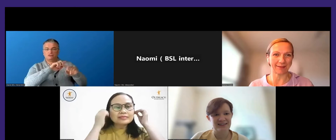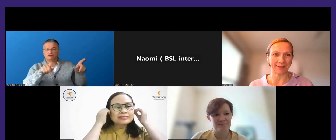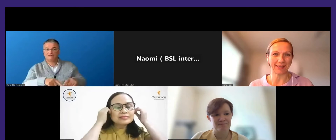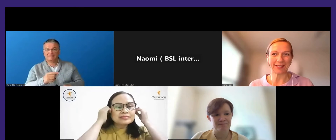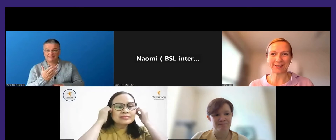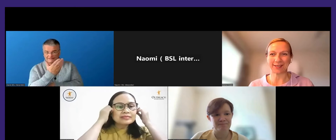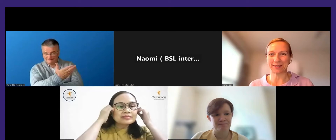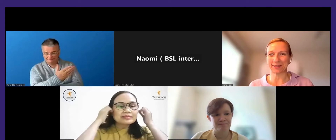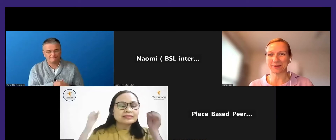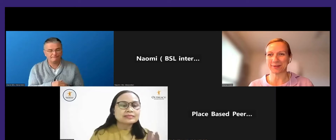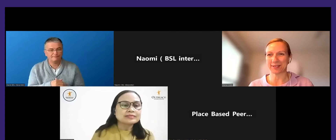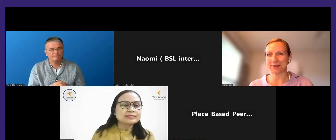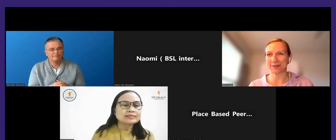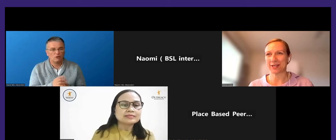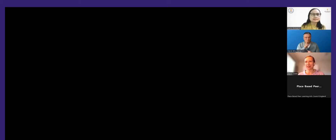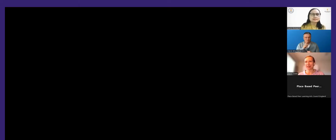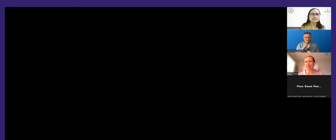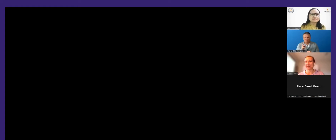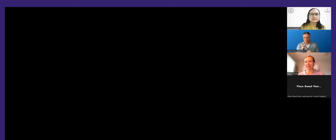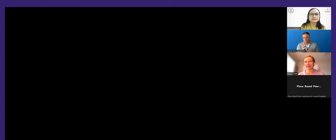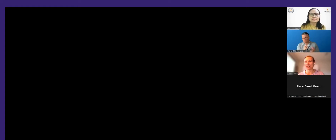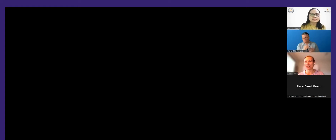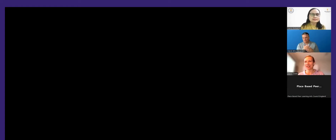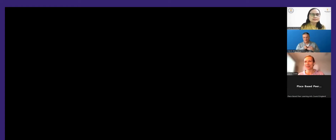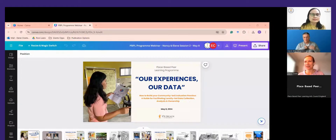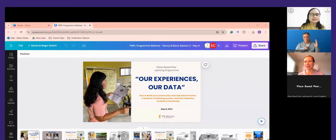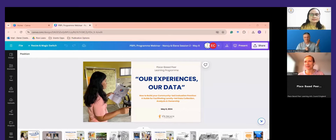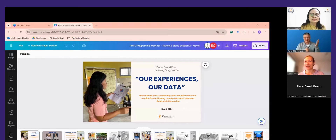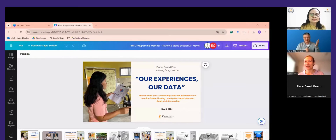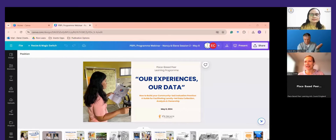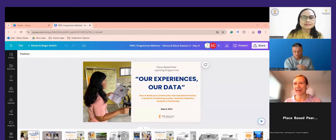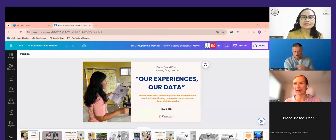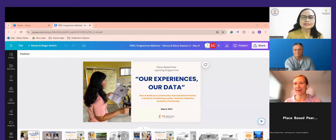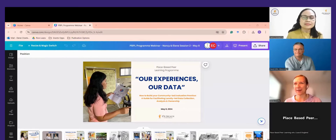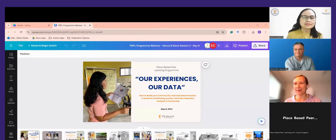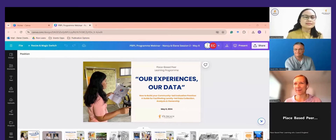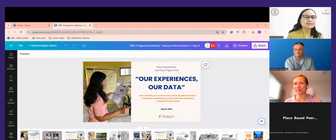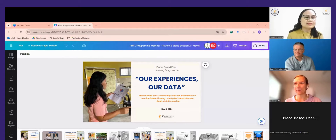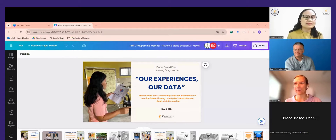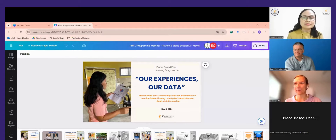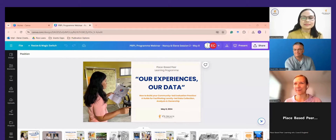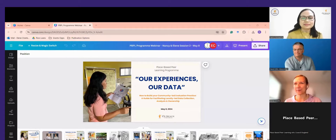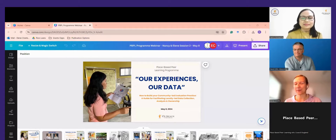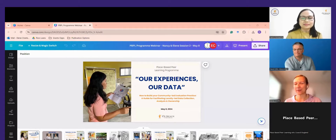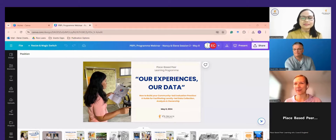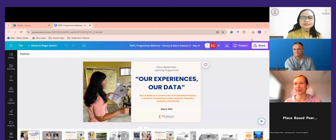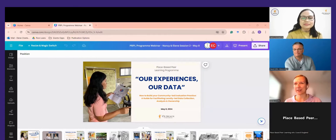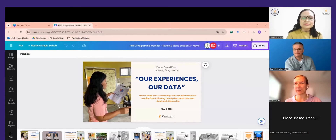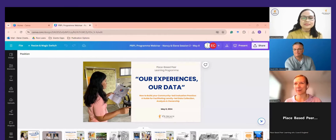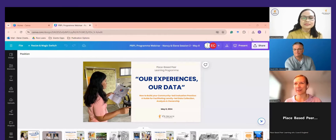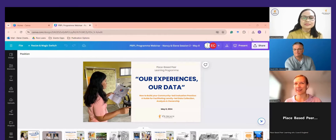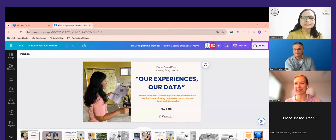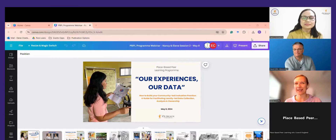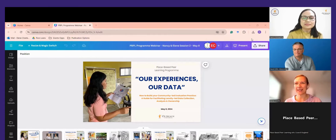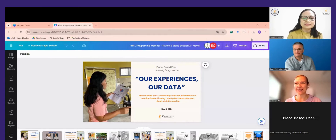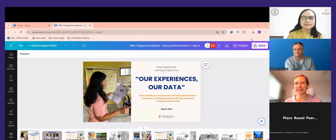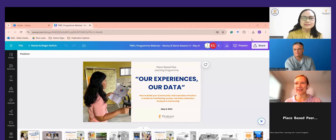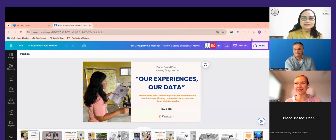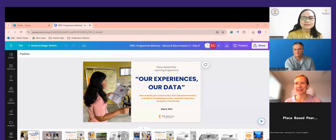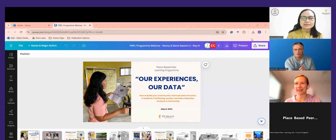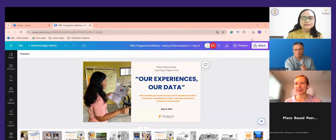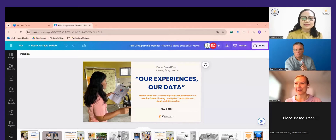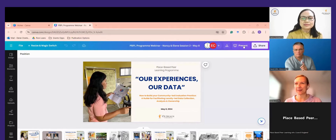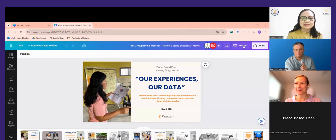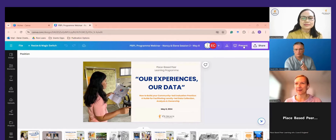and so we can also share our presentation here with you. If you give me 1 second.